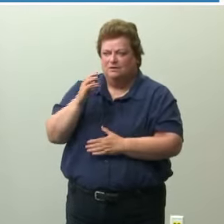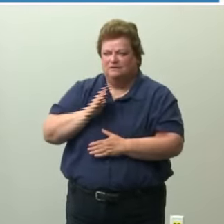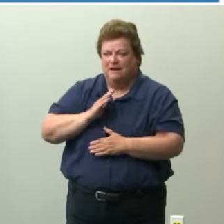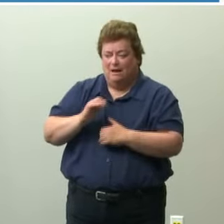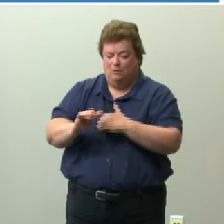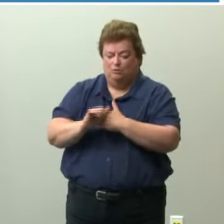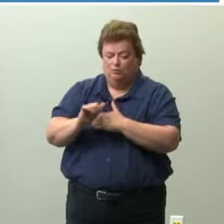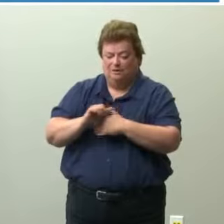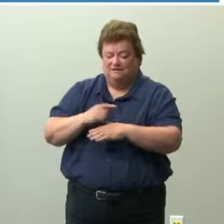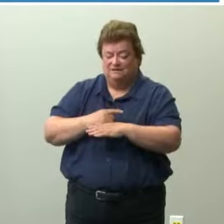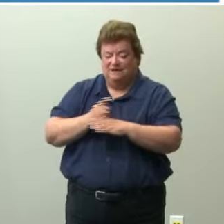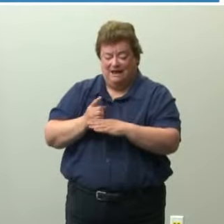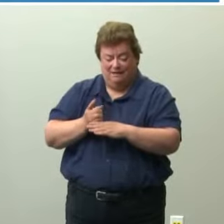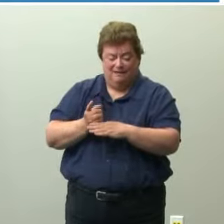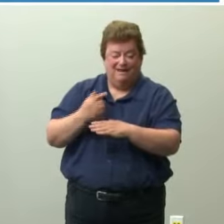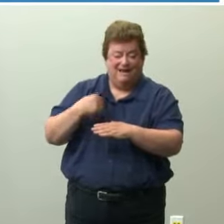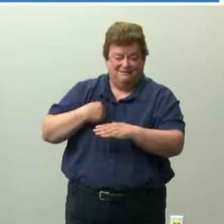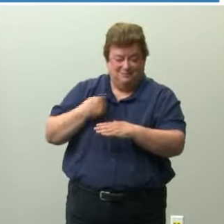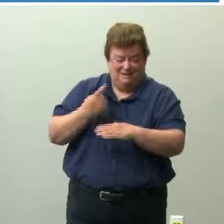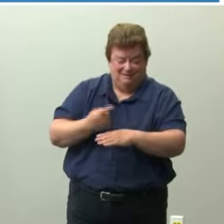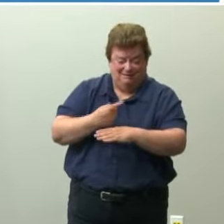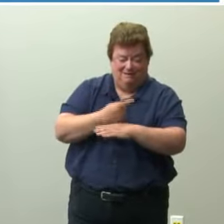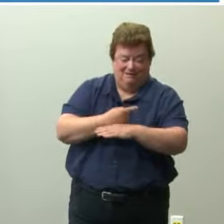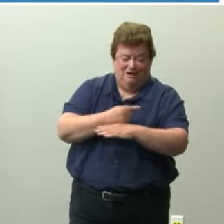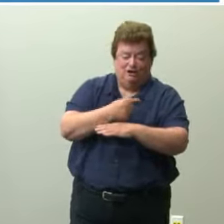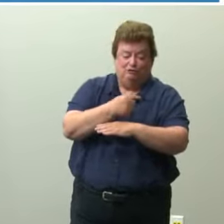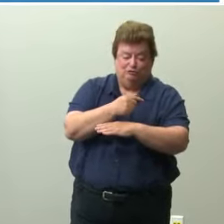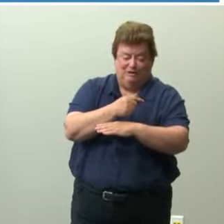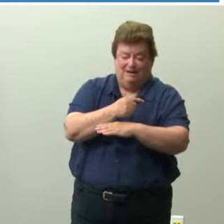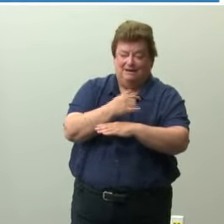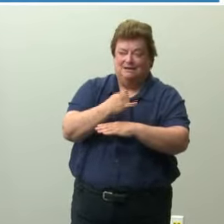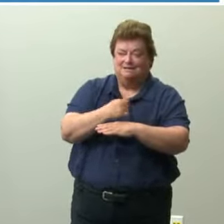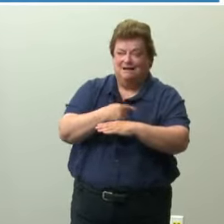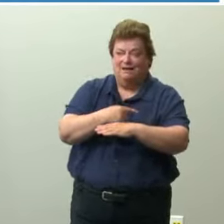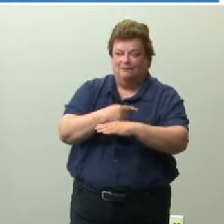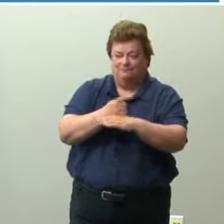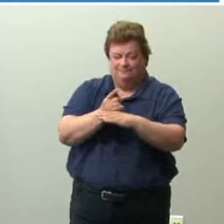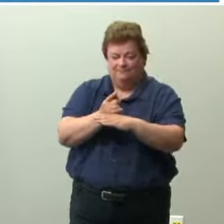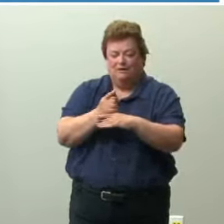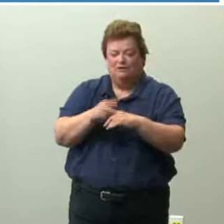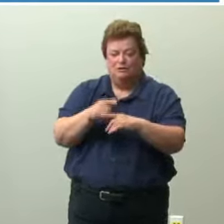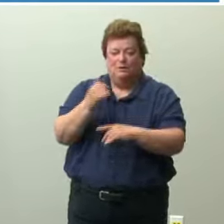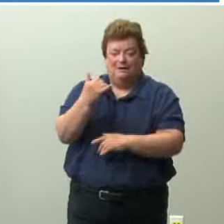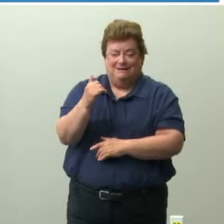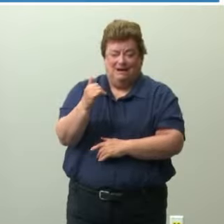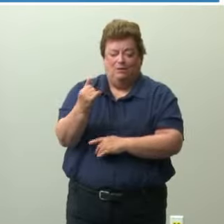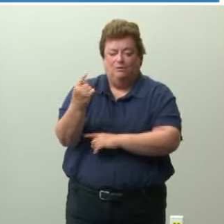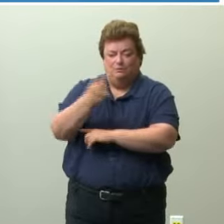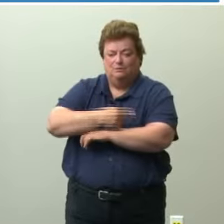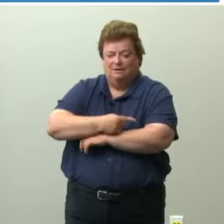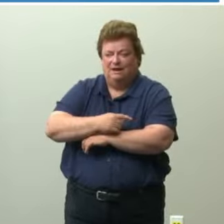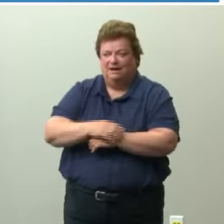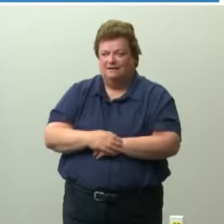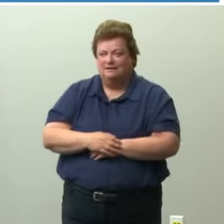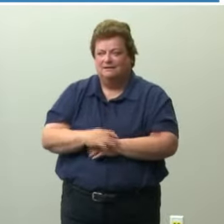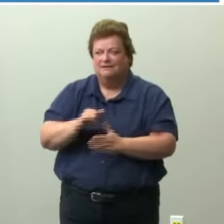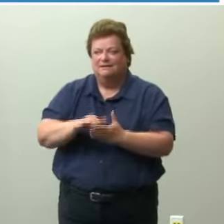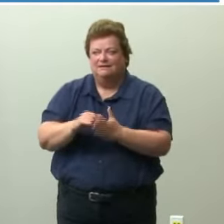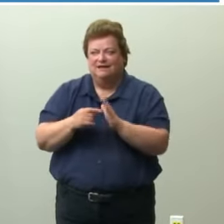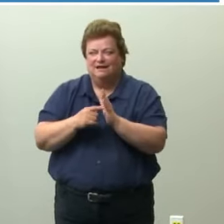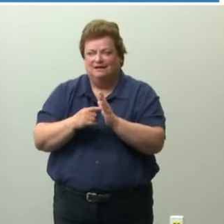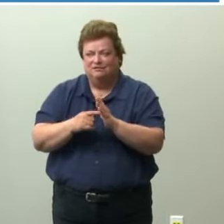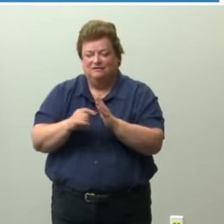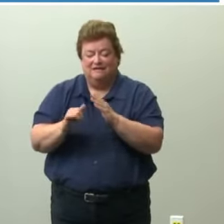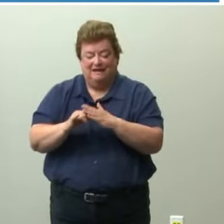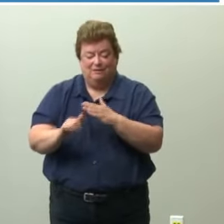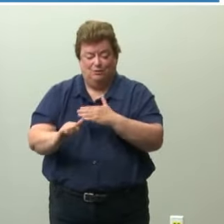dial, which has been in green since May 18, is moving from green to yellow today. This indicates that the risk